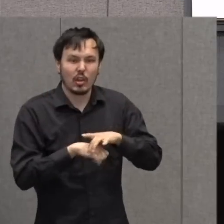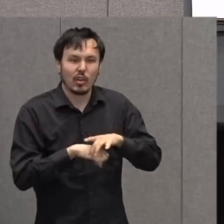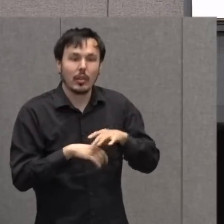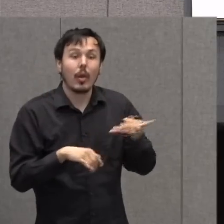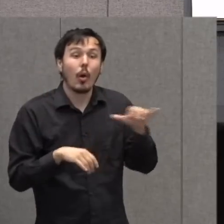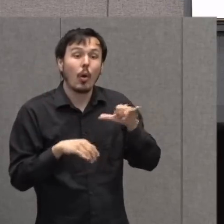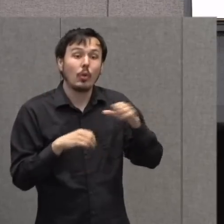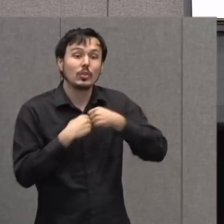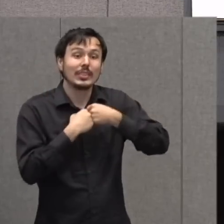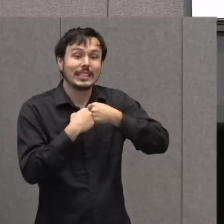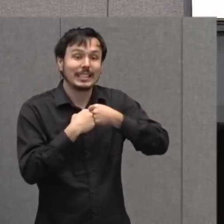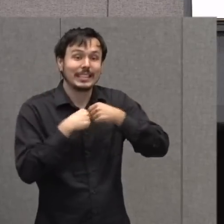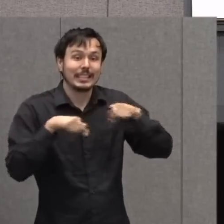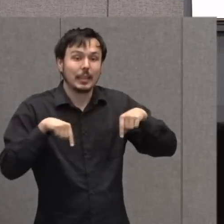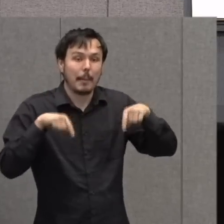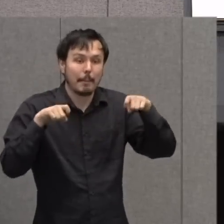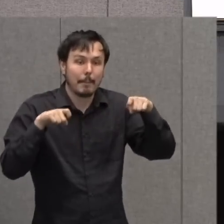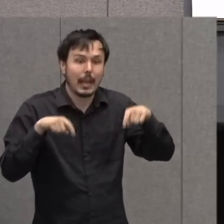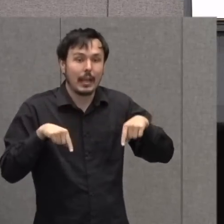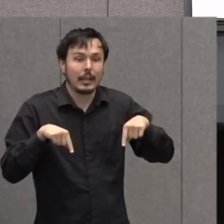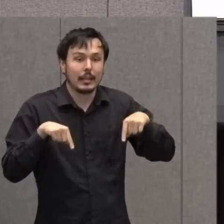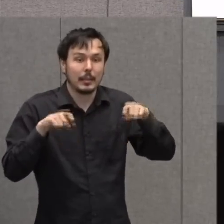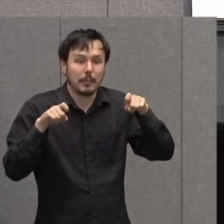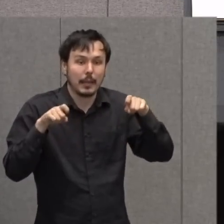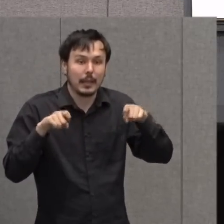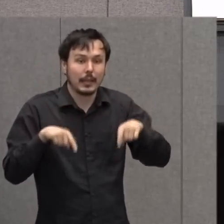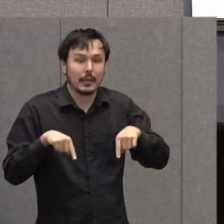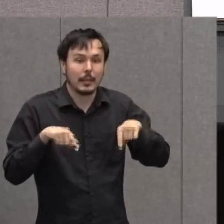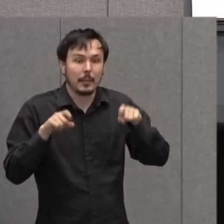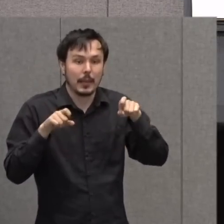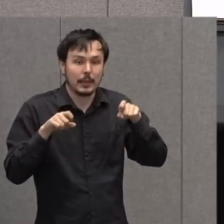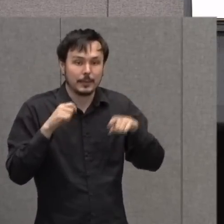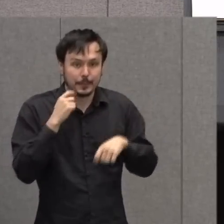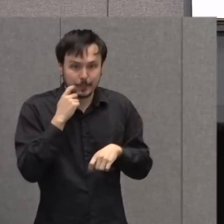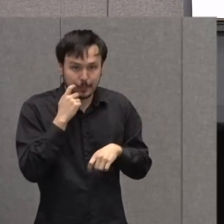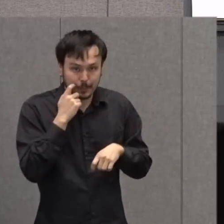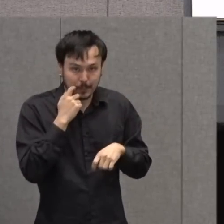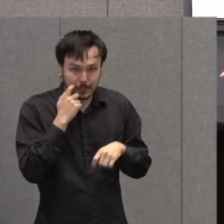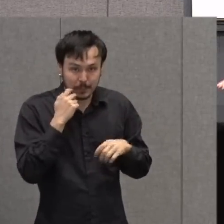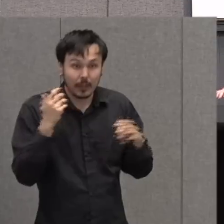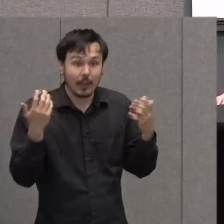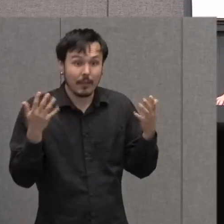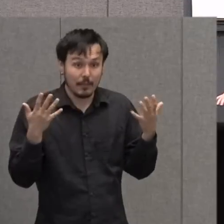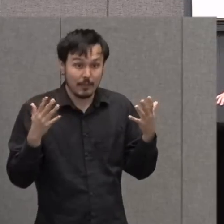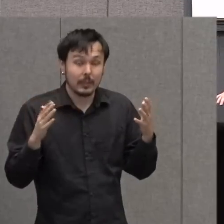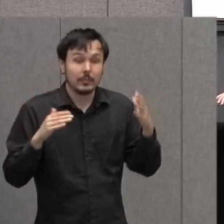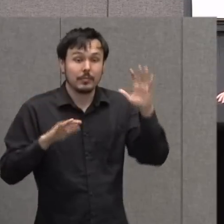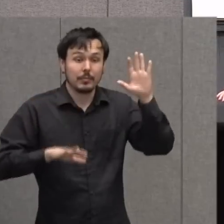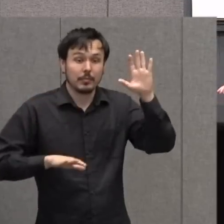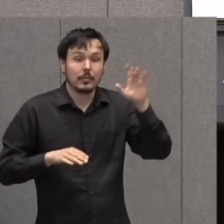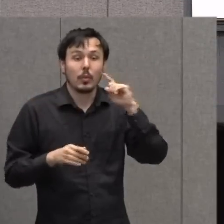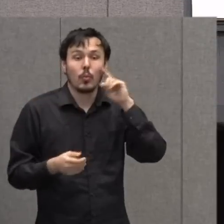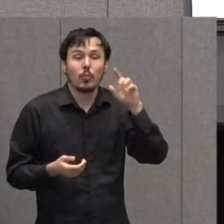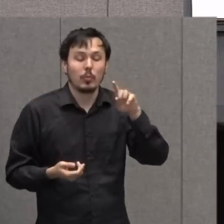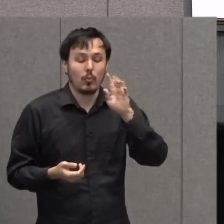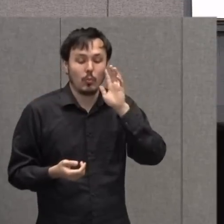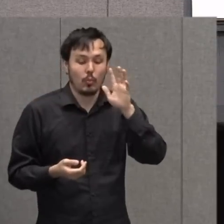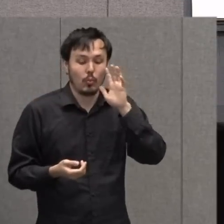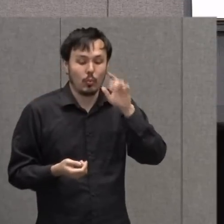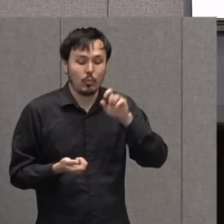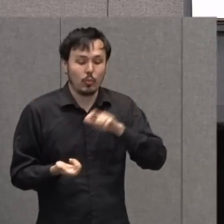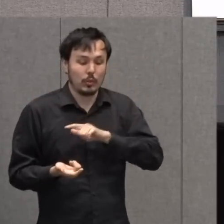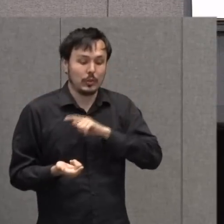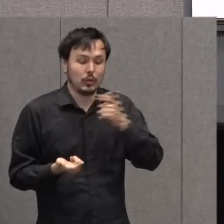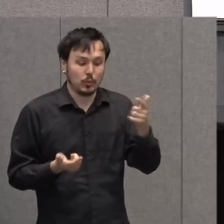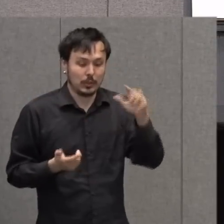you're going to. It's a lot of things to do. So yeah, this, and then you're going to come together and do it like that. Do you see?